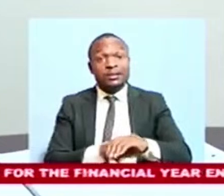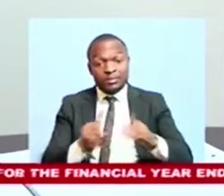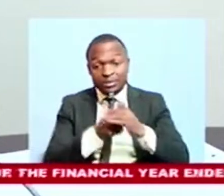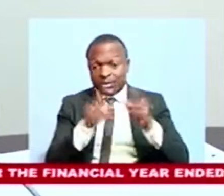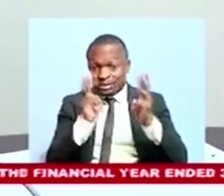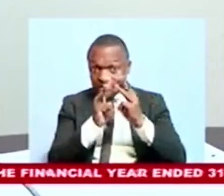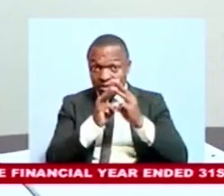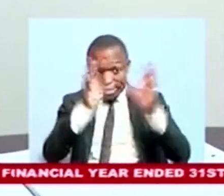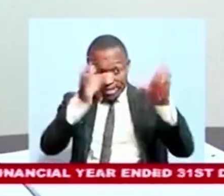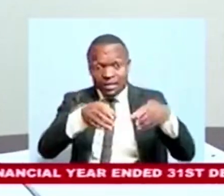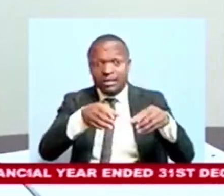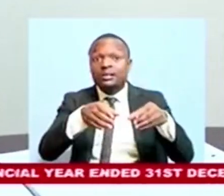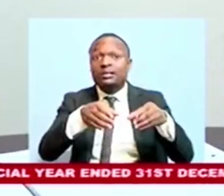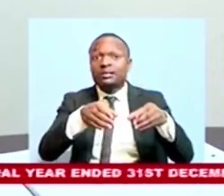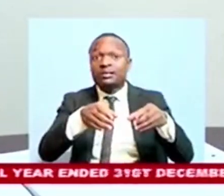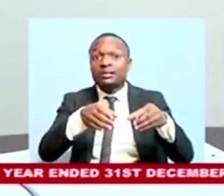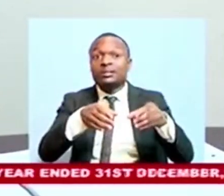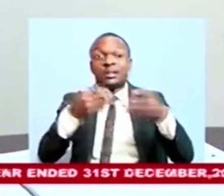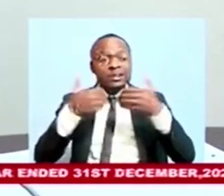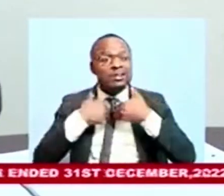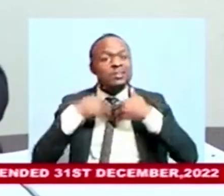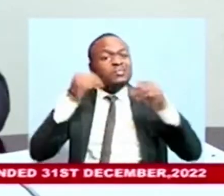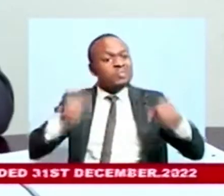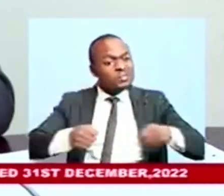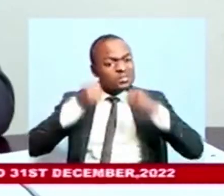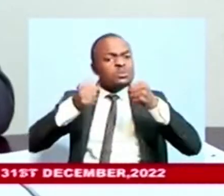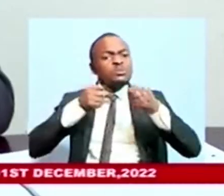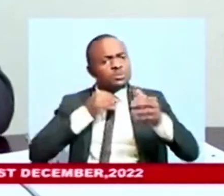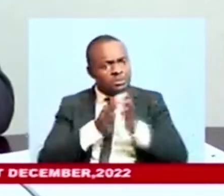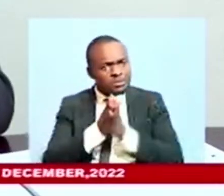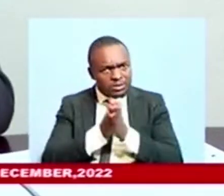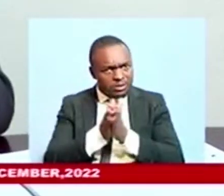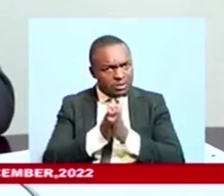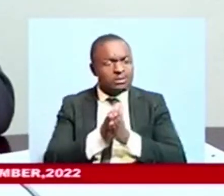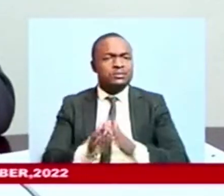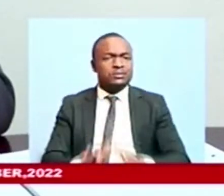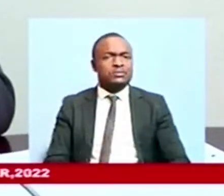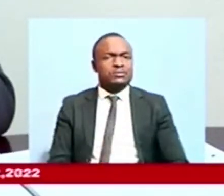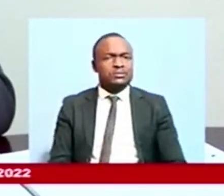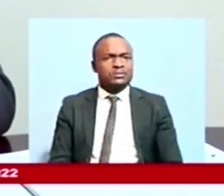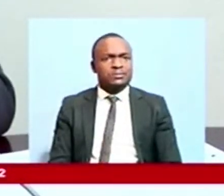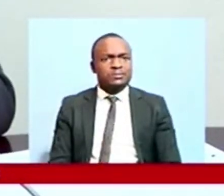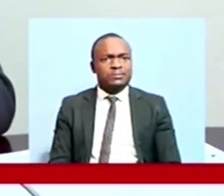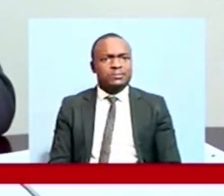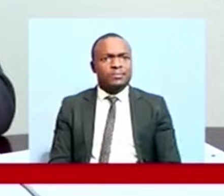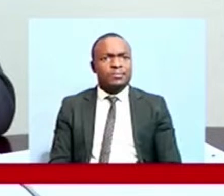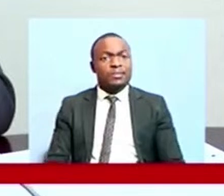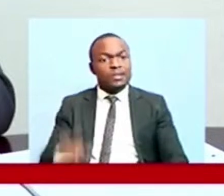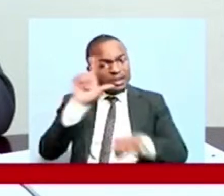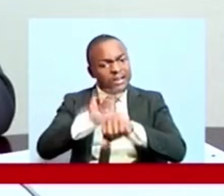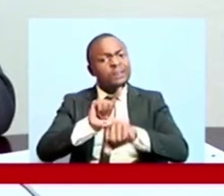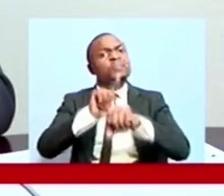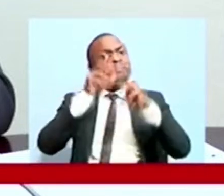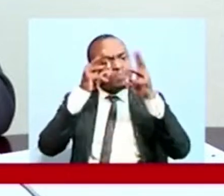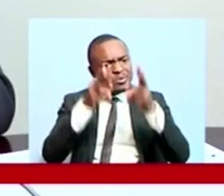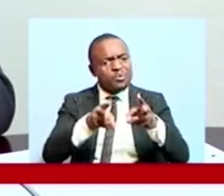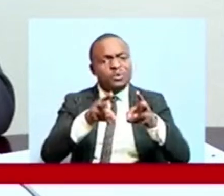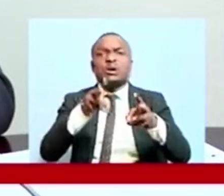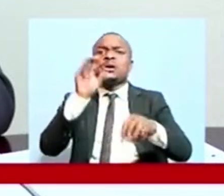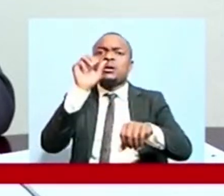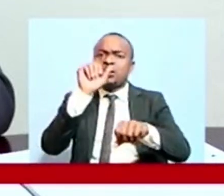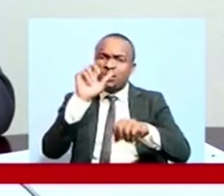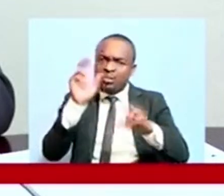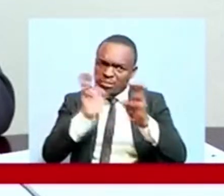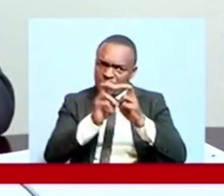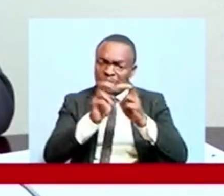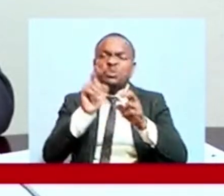the council have a very strong appetite for labor-based contracts. You love